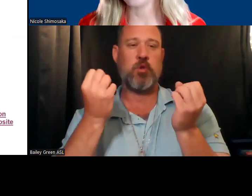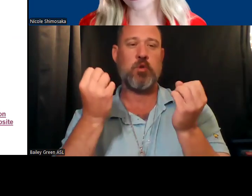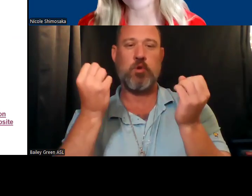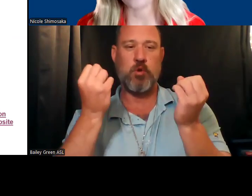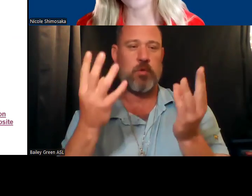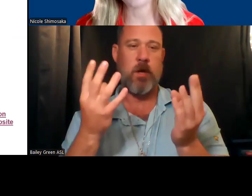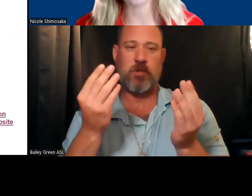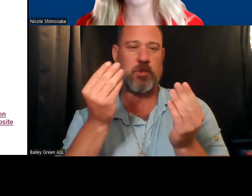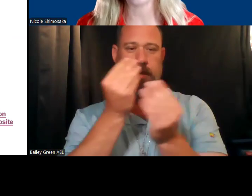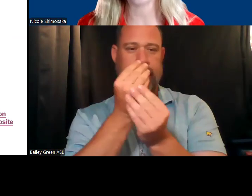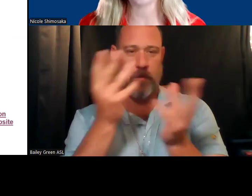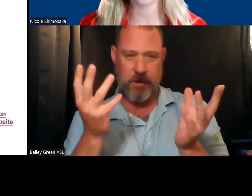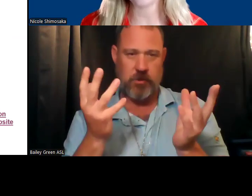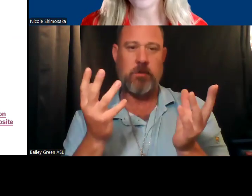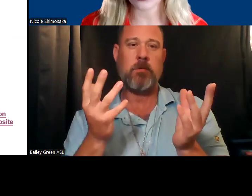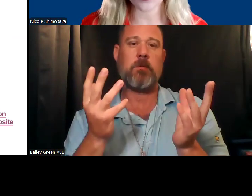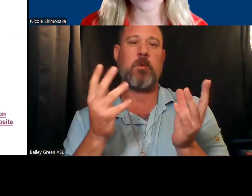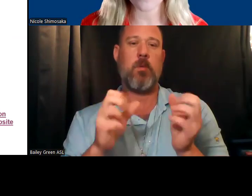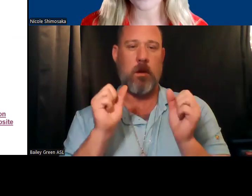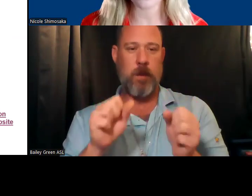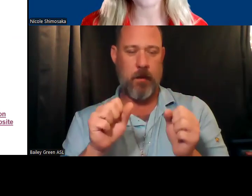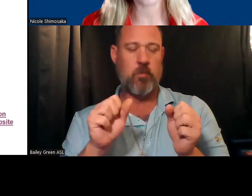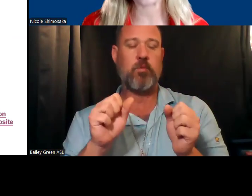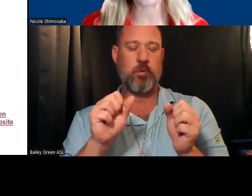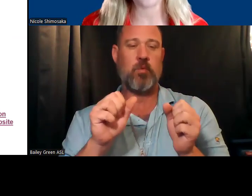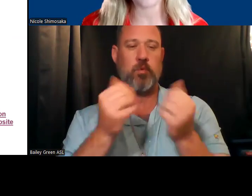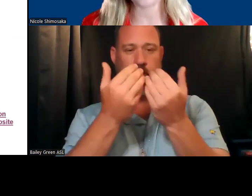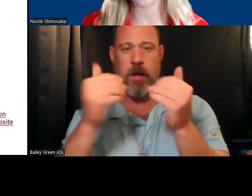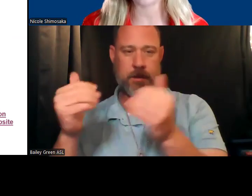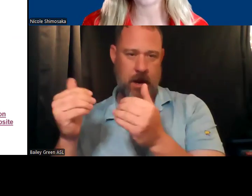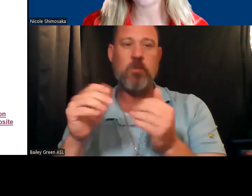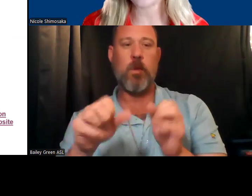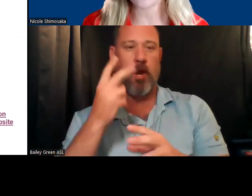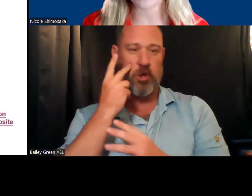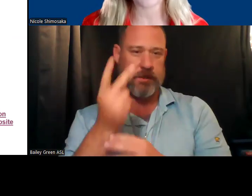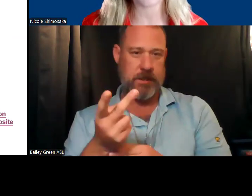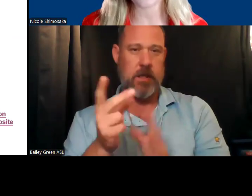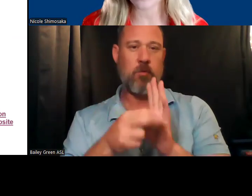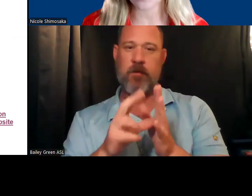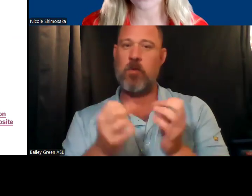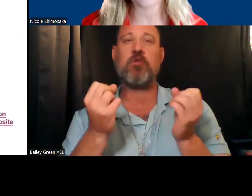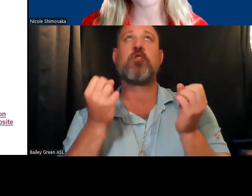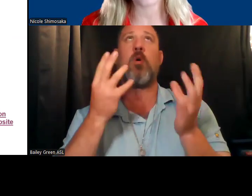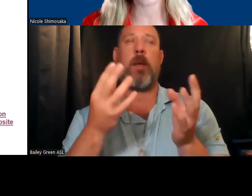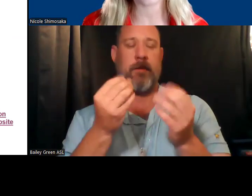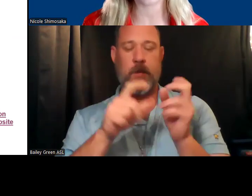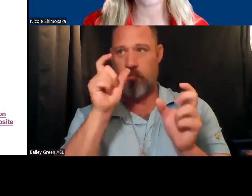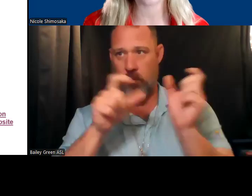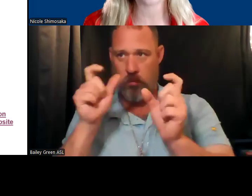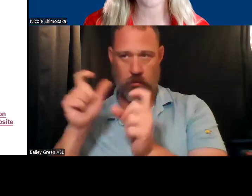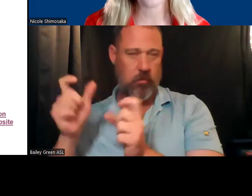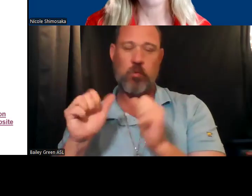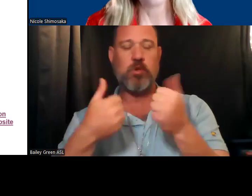too tiny. We wanted it to be very legible for everybody who wanted to review it, but with so much information and so many rows, it was getting